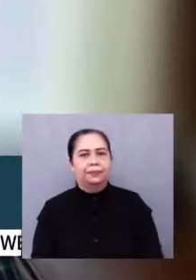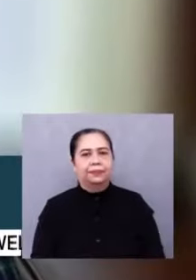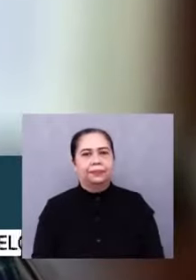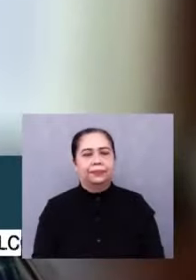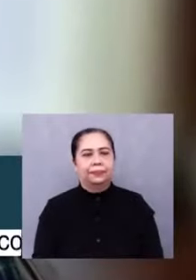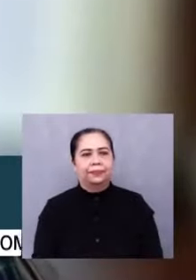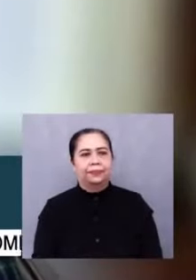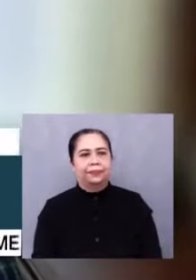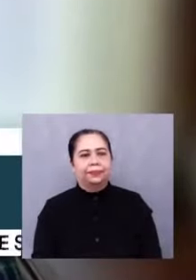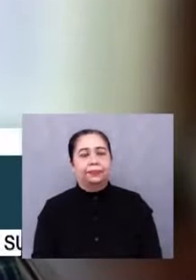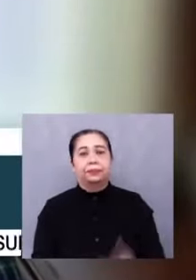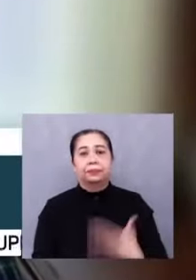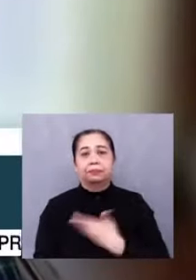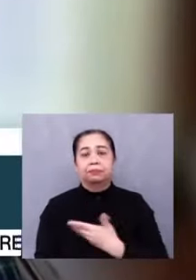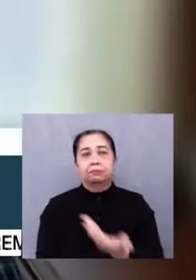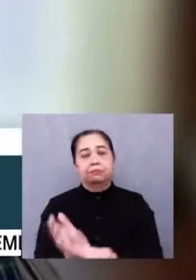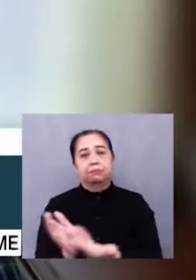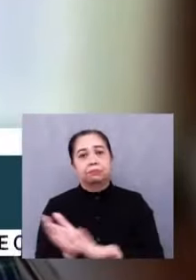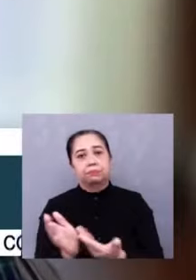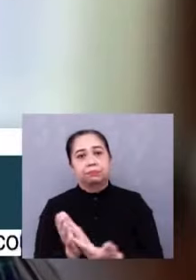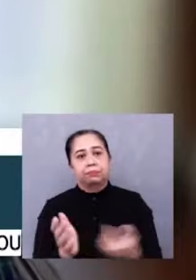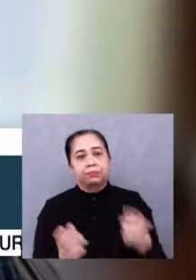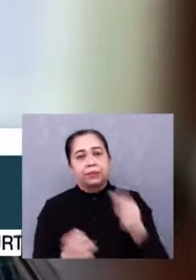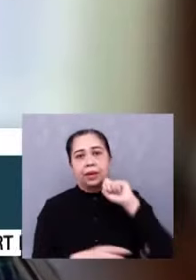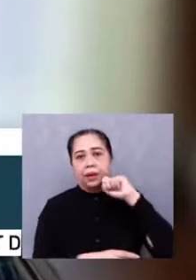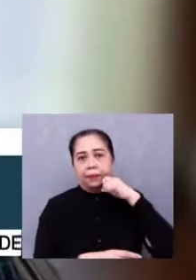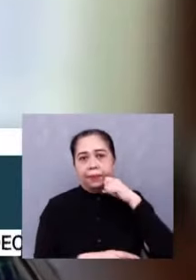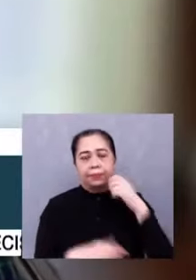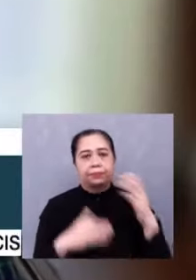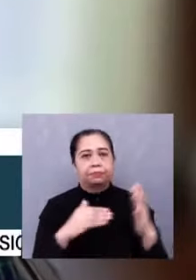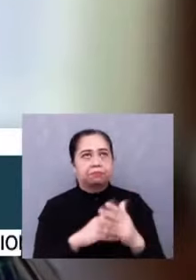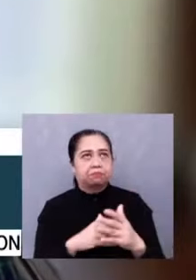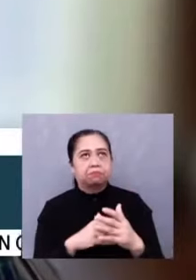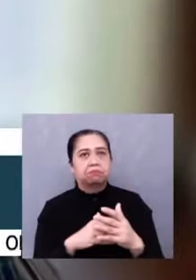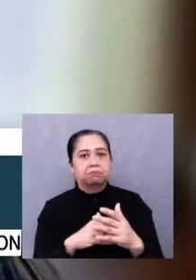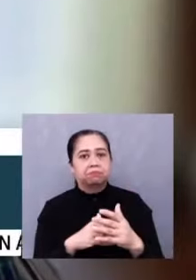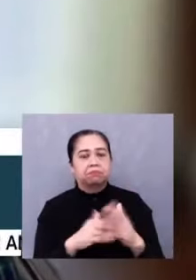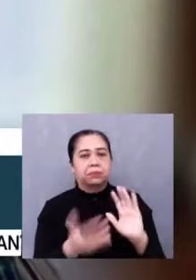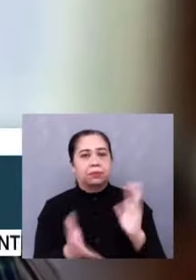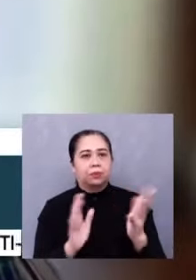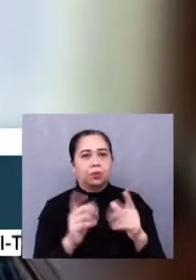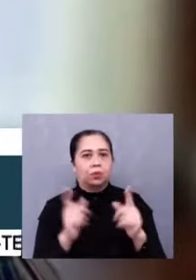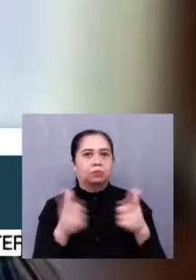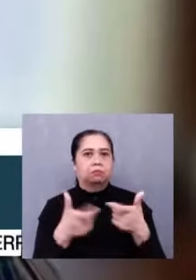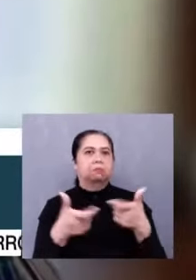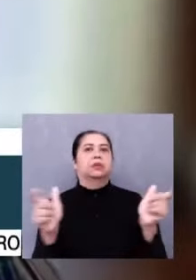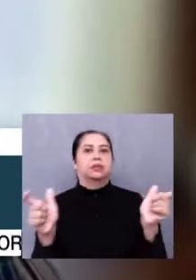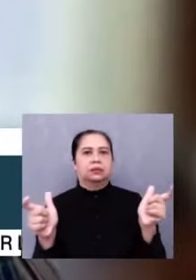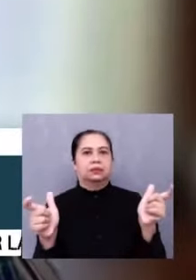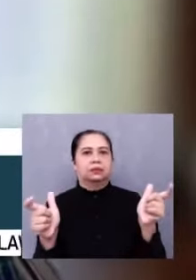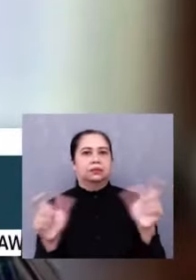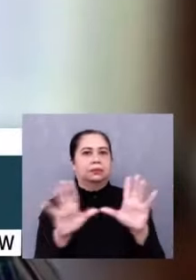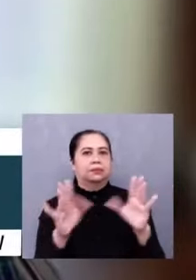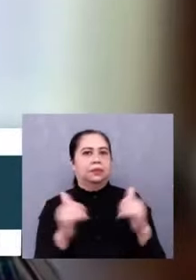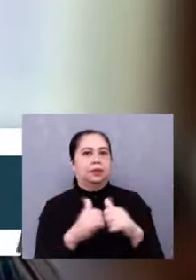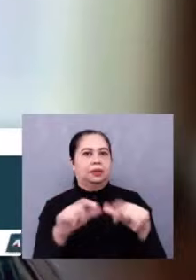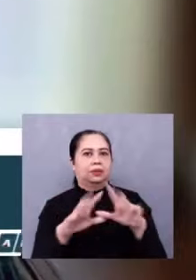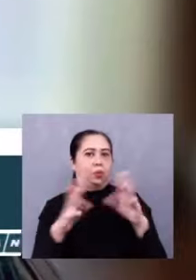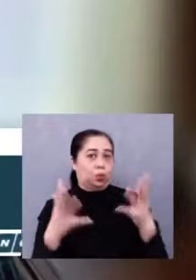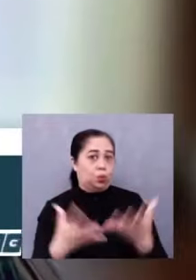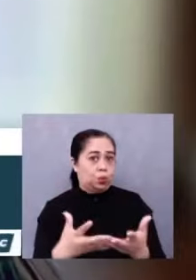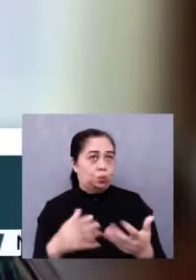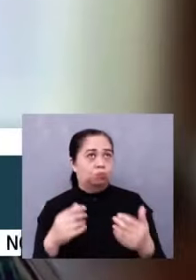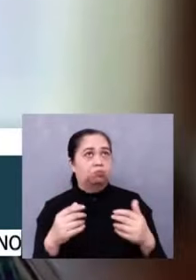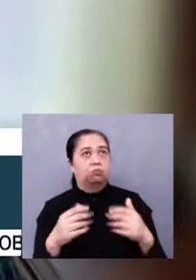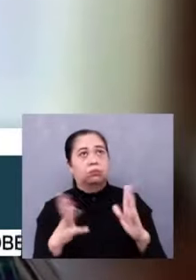Kind of proves the fact that Apple, again, becomes one of the largest companies in the world, and it becomes